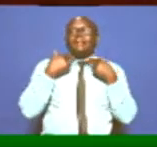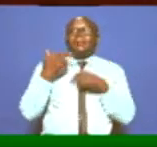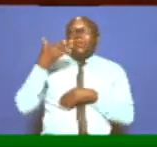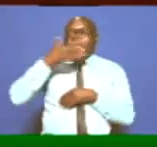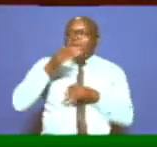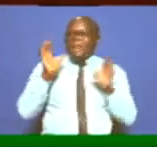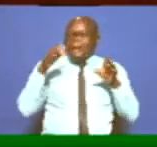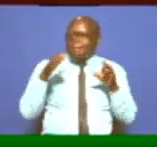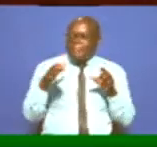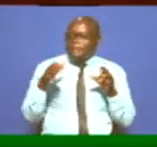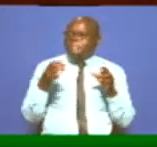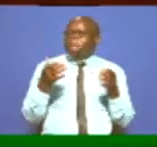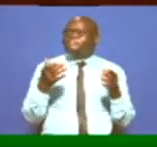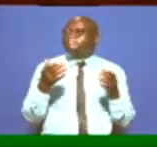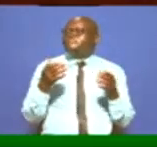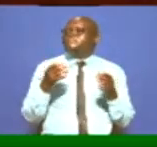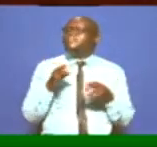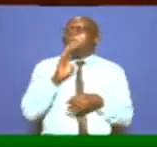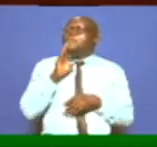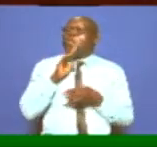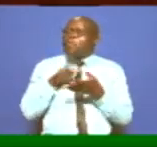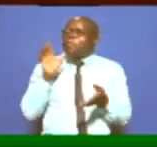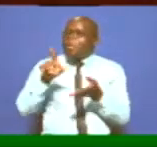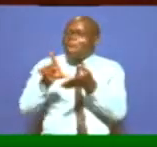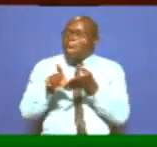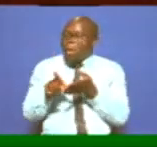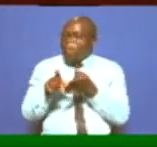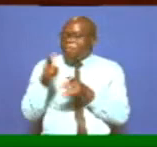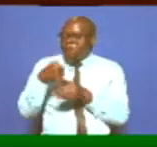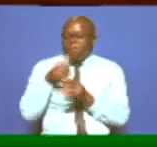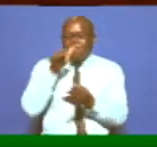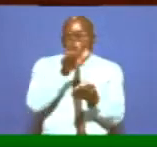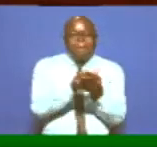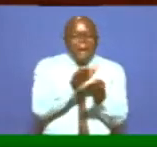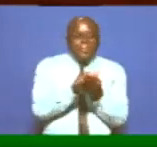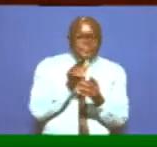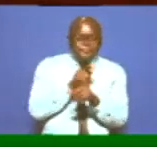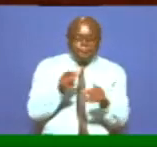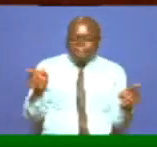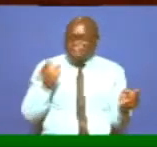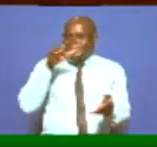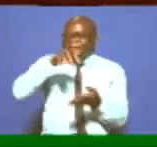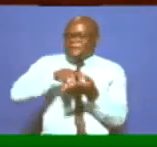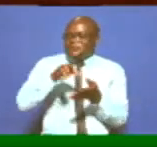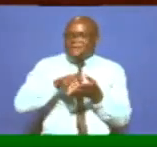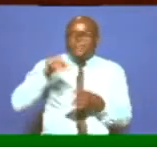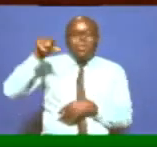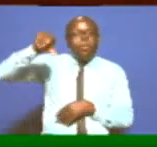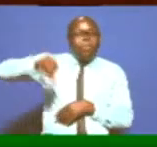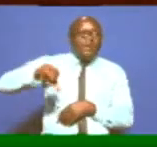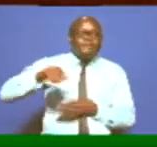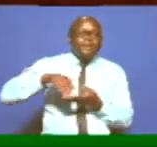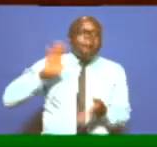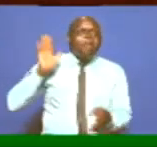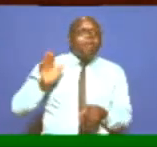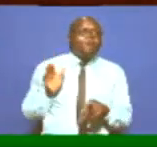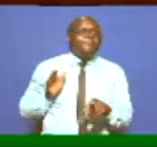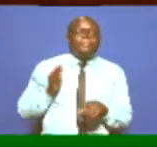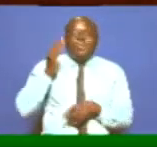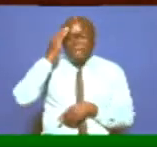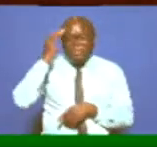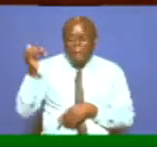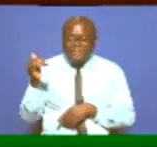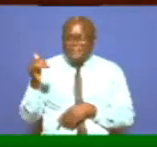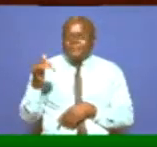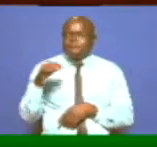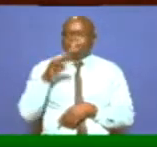companies who had borrowed loans from the banks, and the situation has worsened even further due to high interest